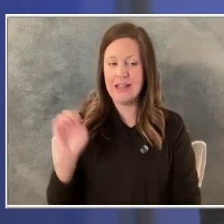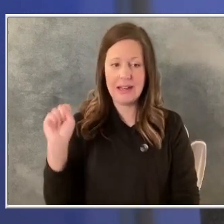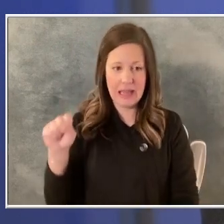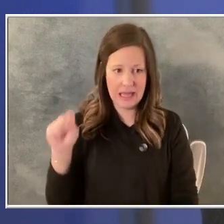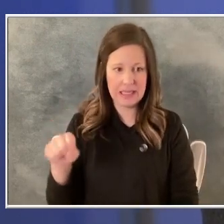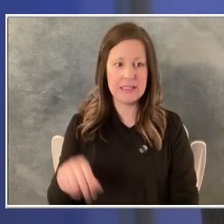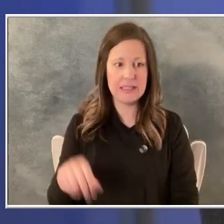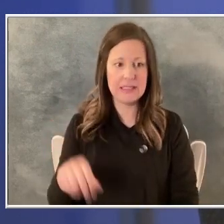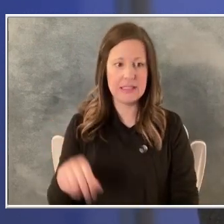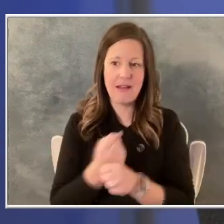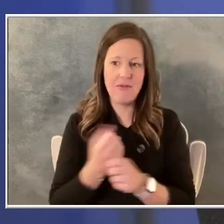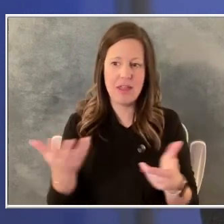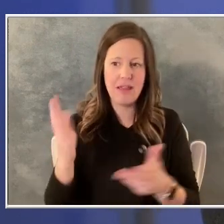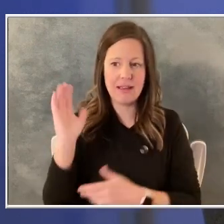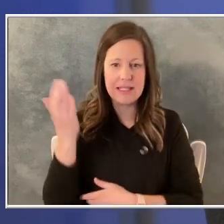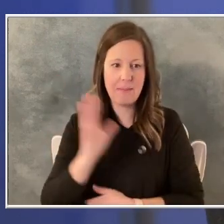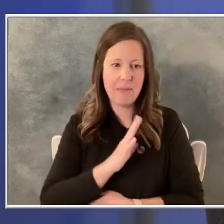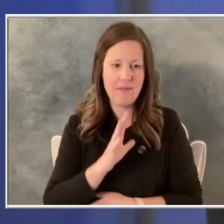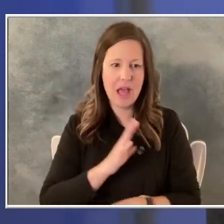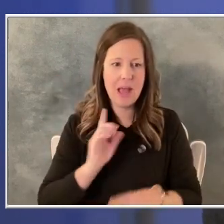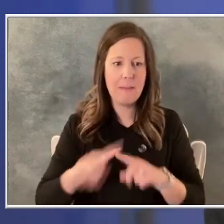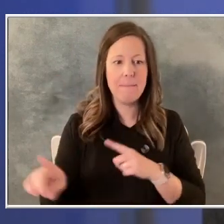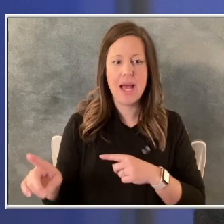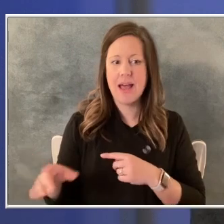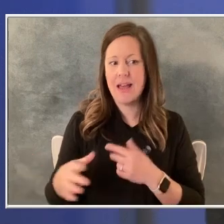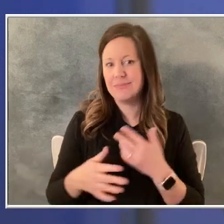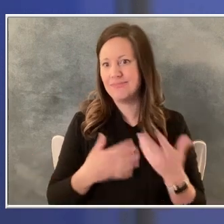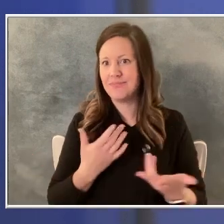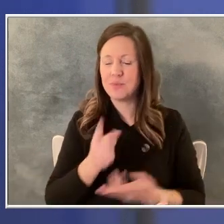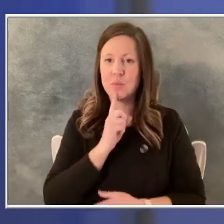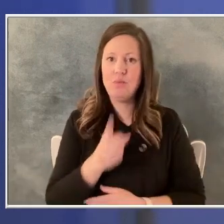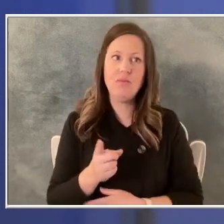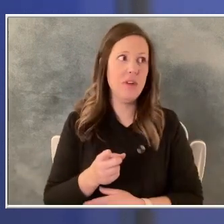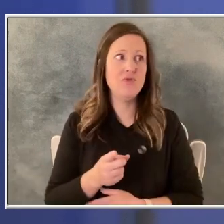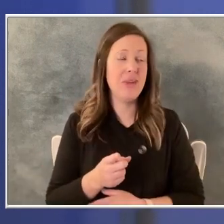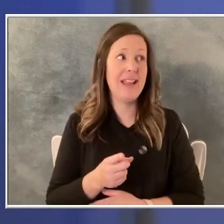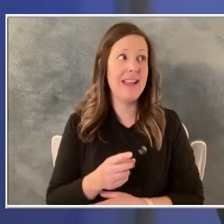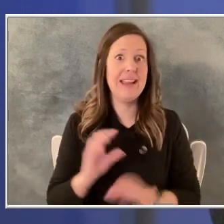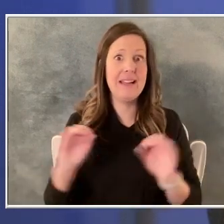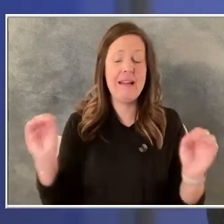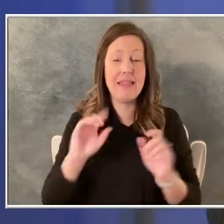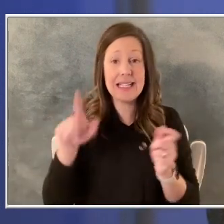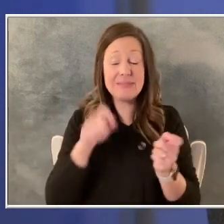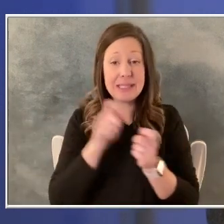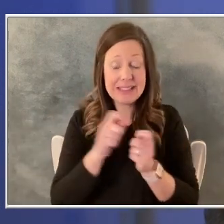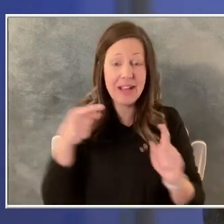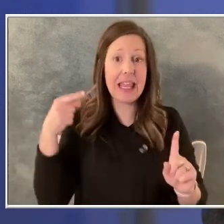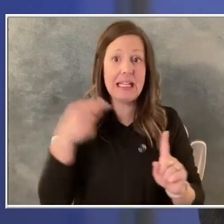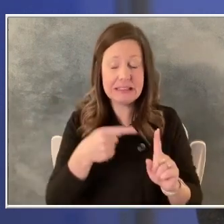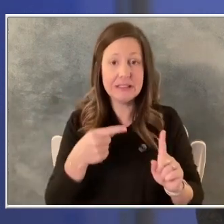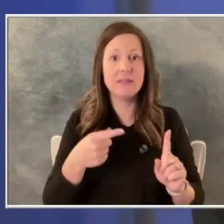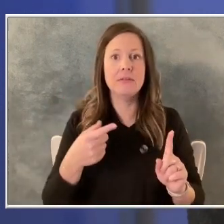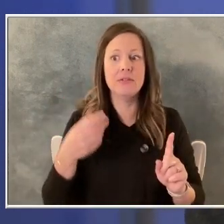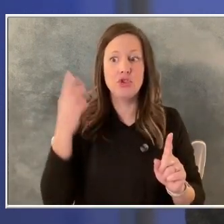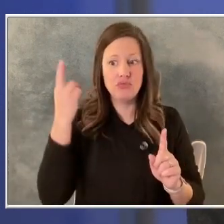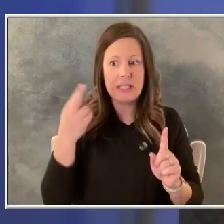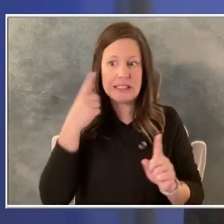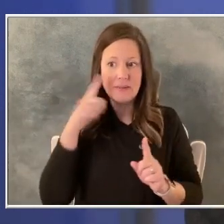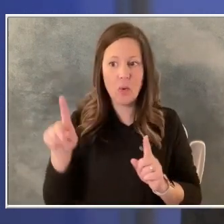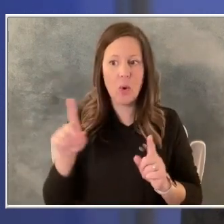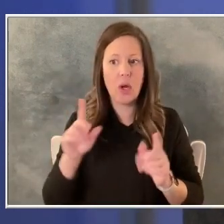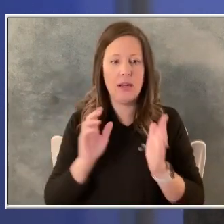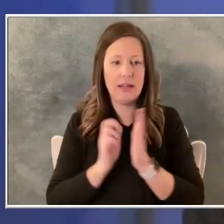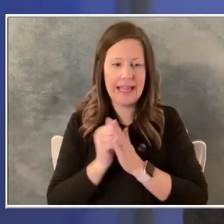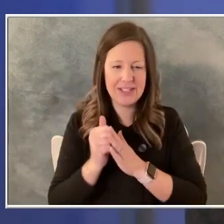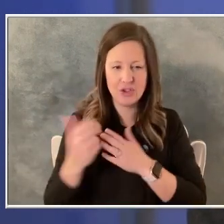there's really there's nothing that can say this is specifically what you did that caused you to get the cancer. So you've always got